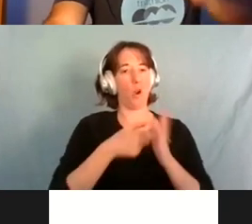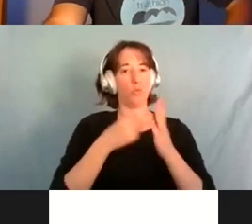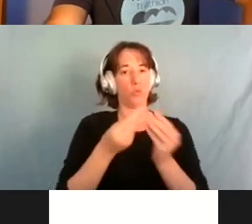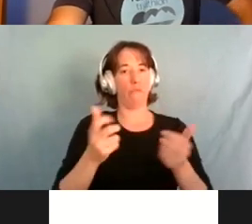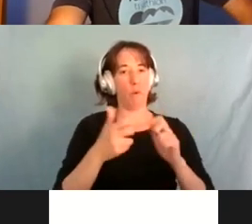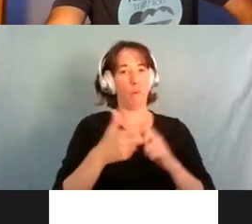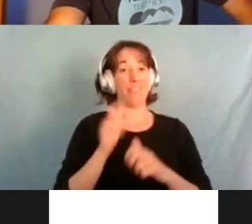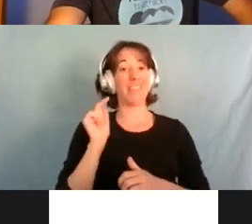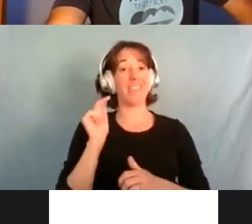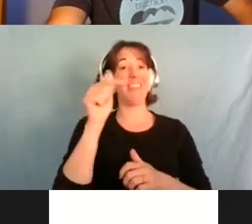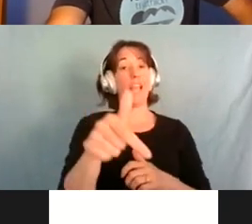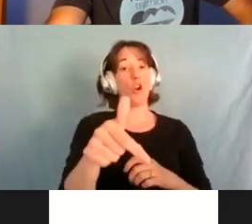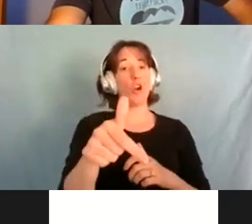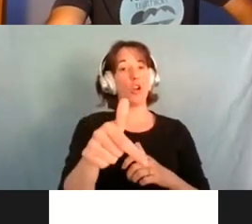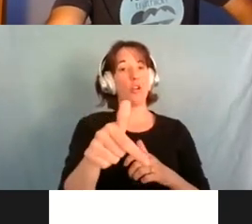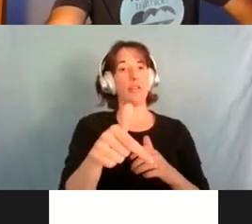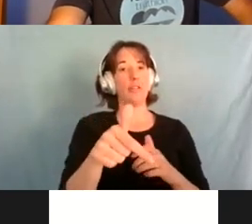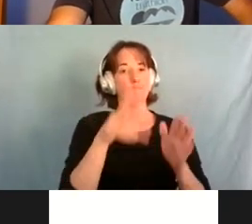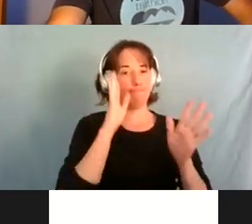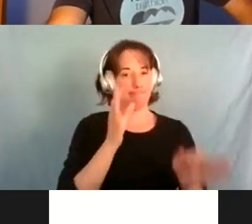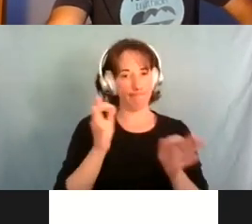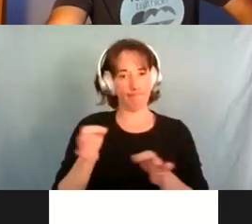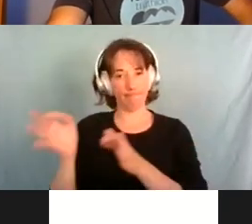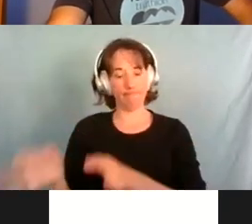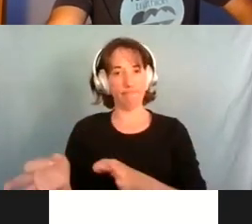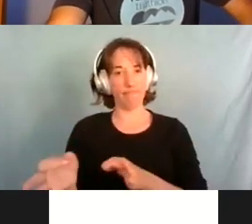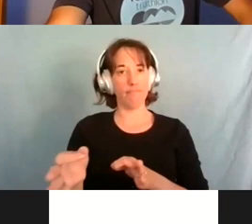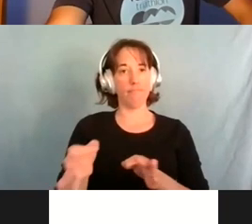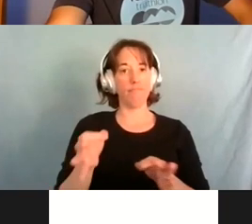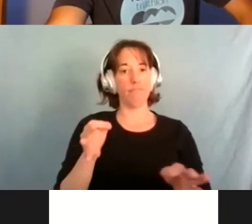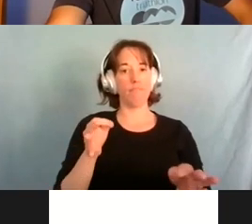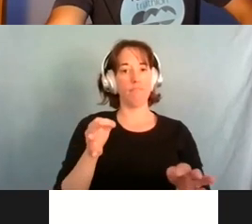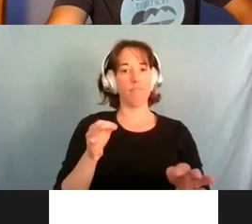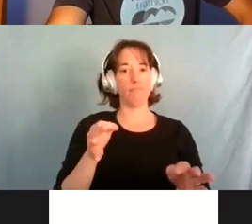their impact. And the learning rate is, learning rate from